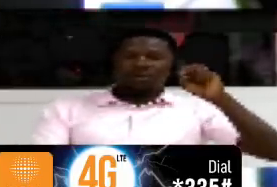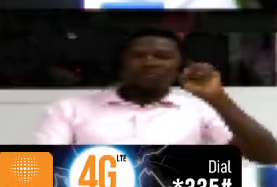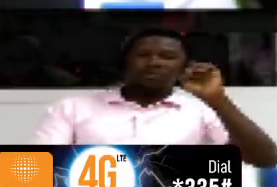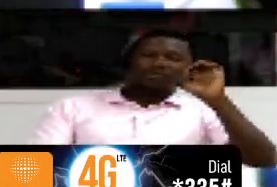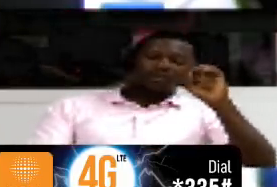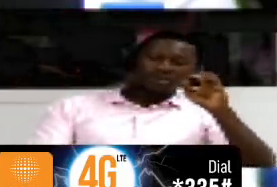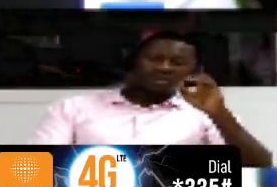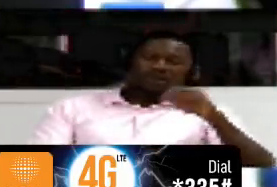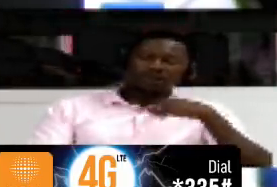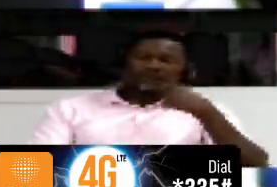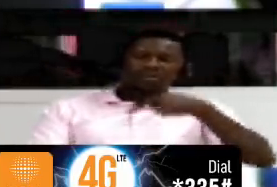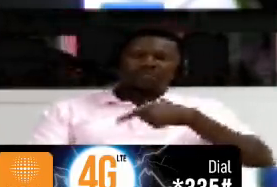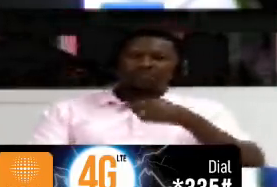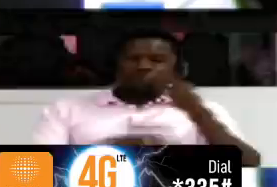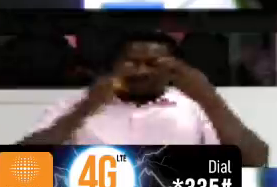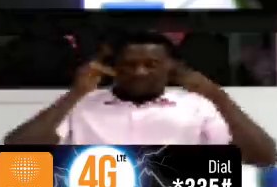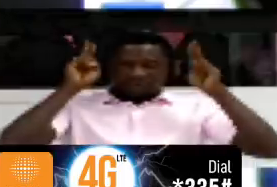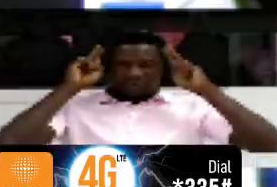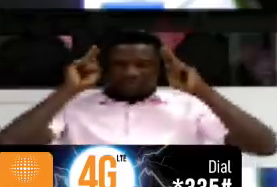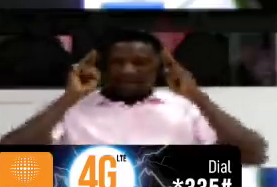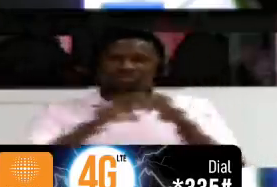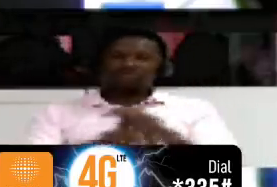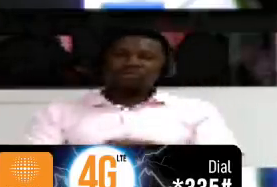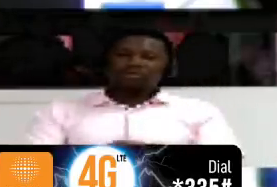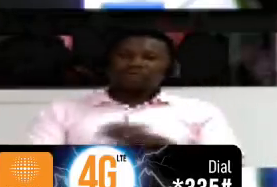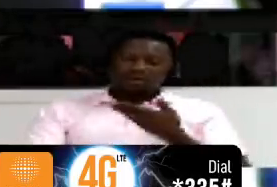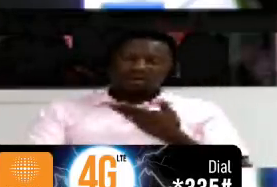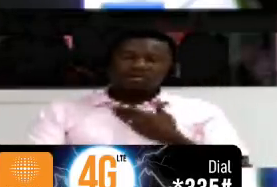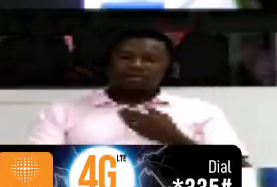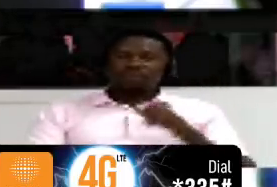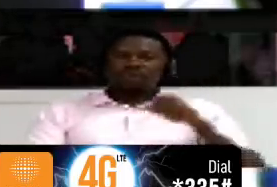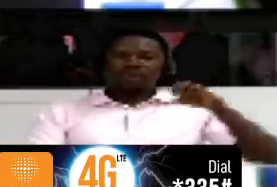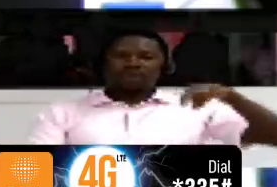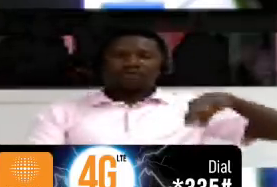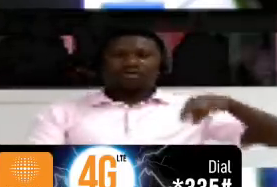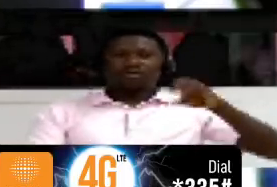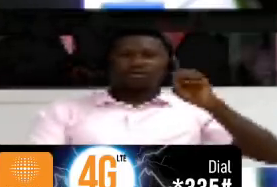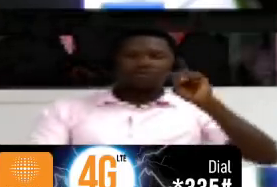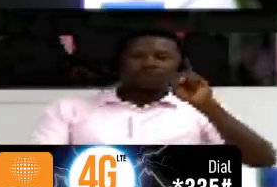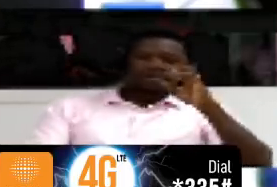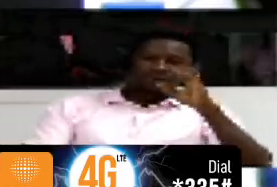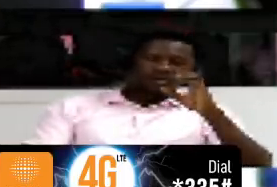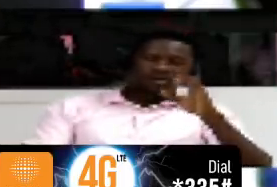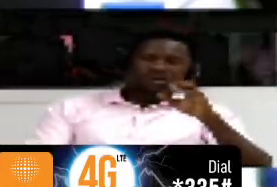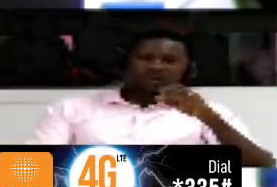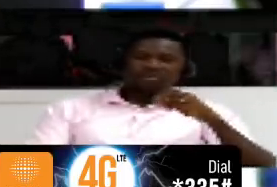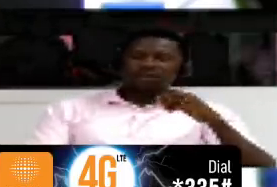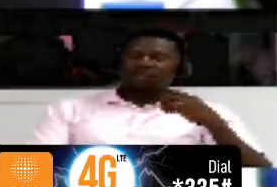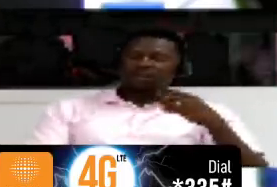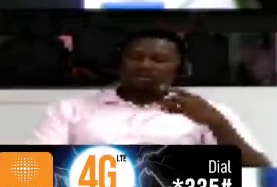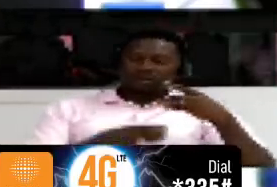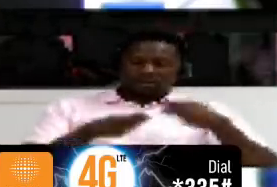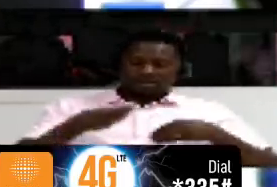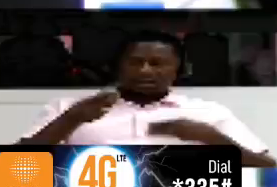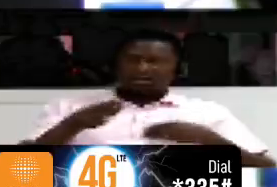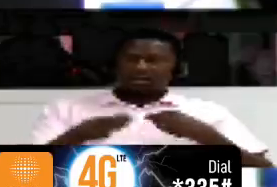Gastonbury. And I had my MSc degree in statistics just last